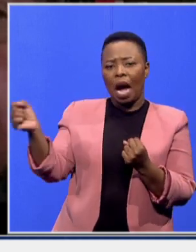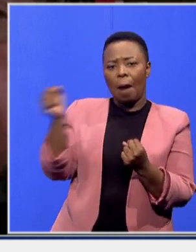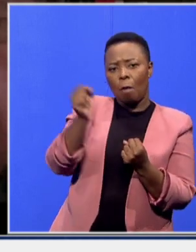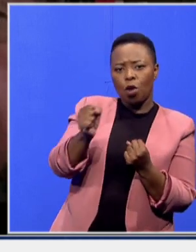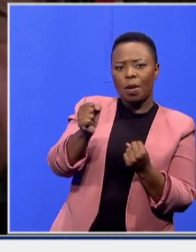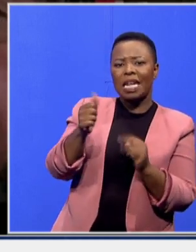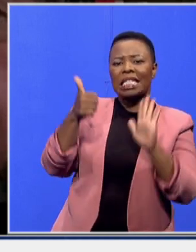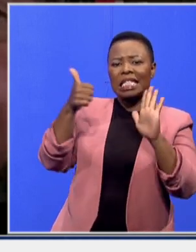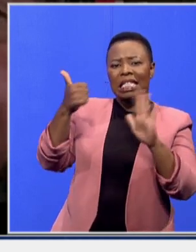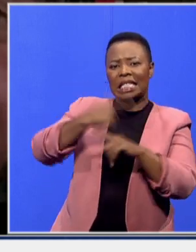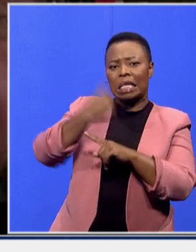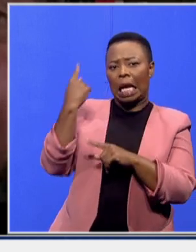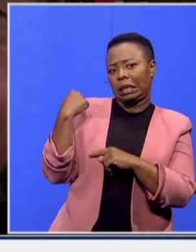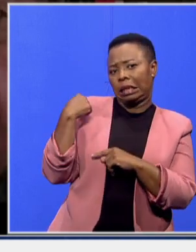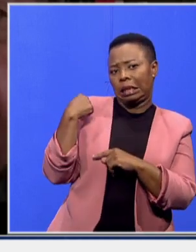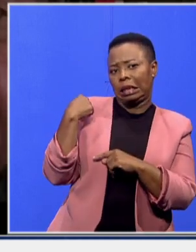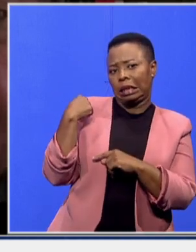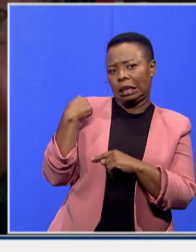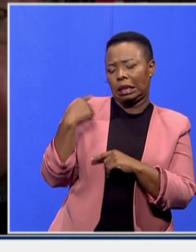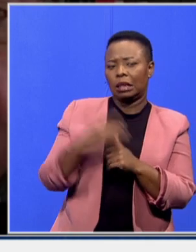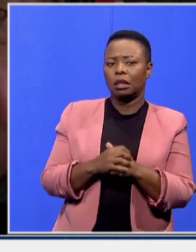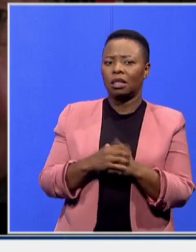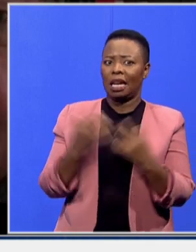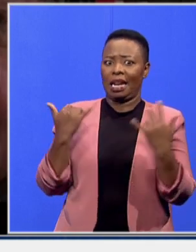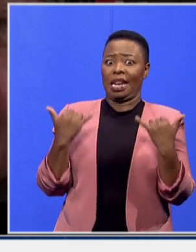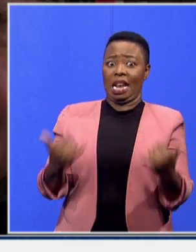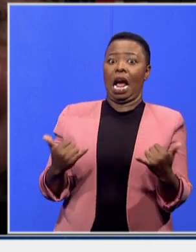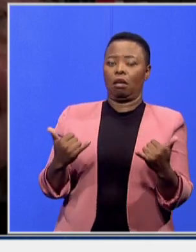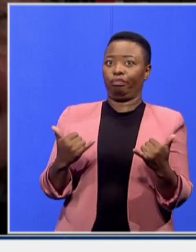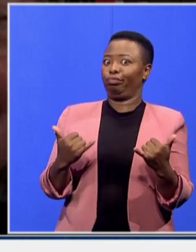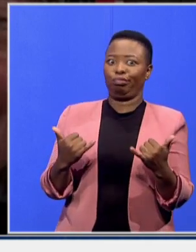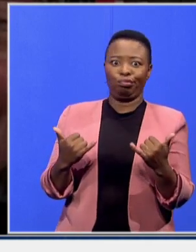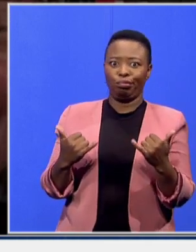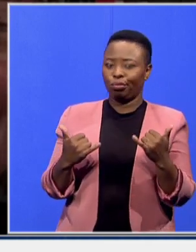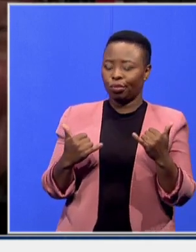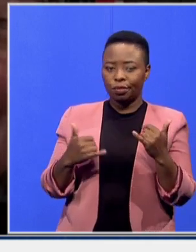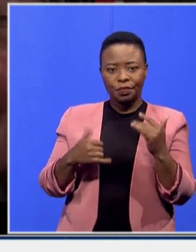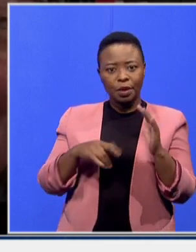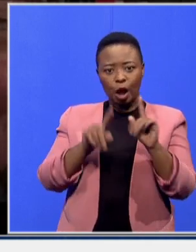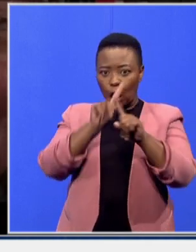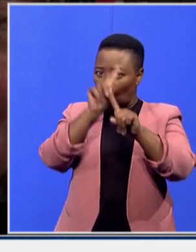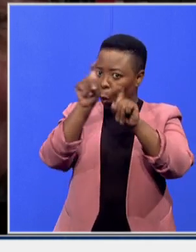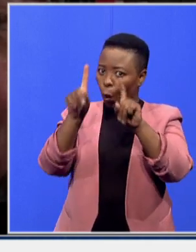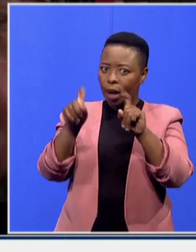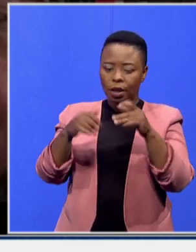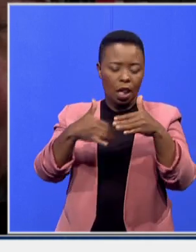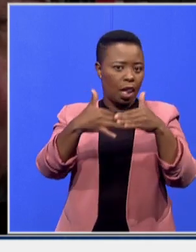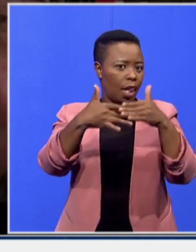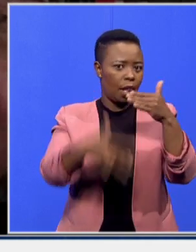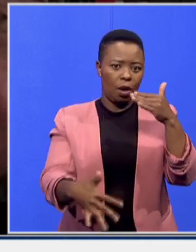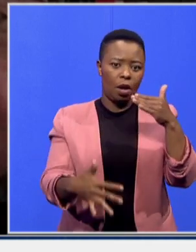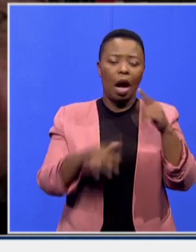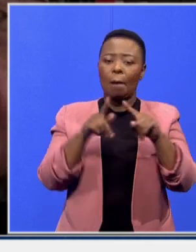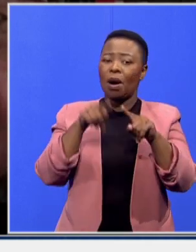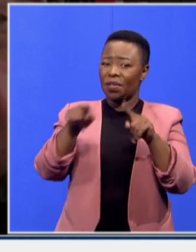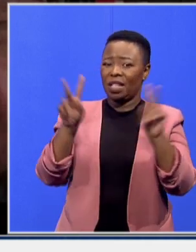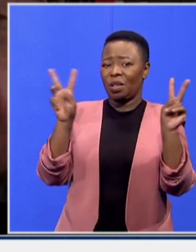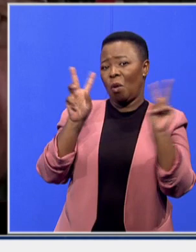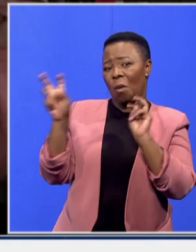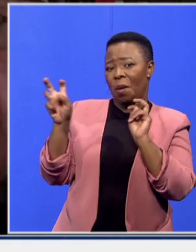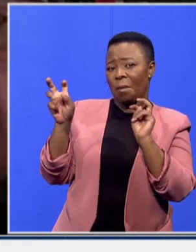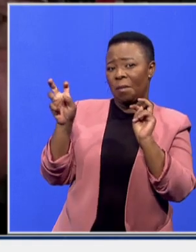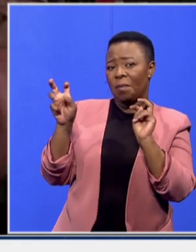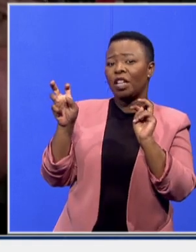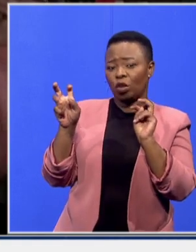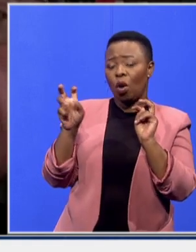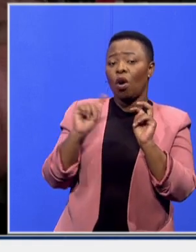ago, and now you've got a lot of questions to answer where this matter is concerned. But I think the first place